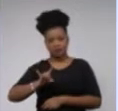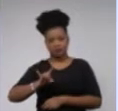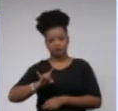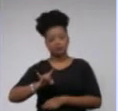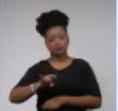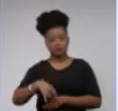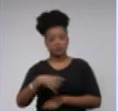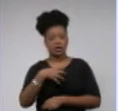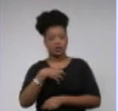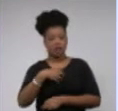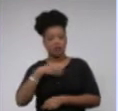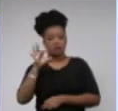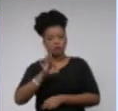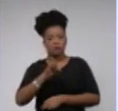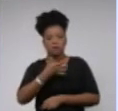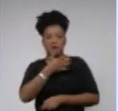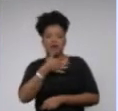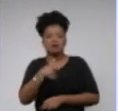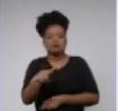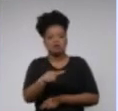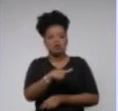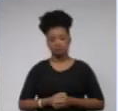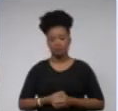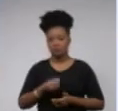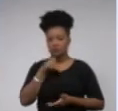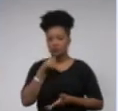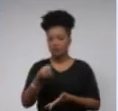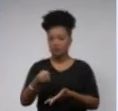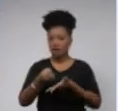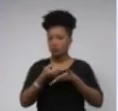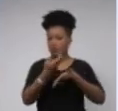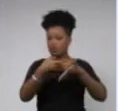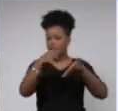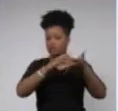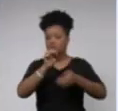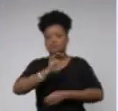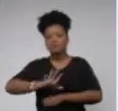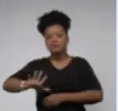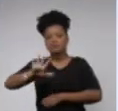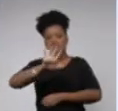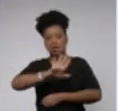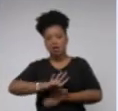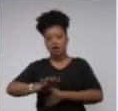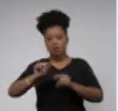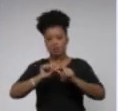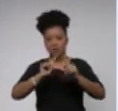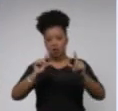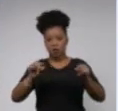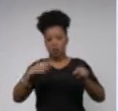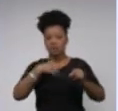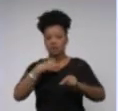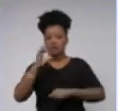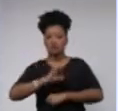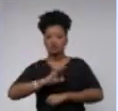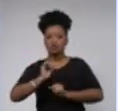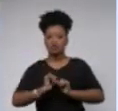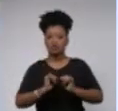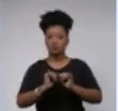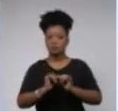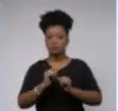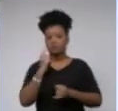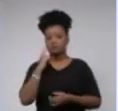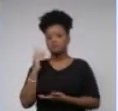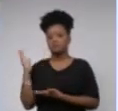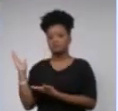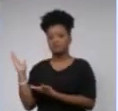to 7.47. I will ask Lilian's support to bring up a map that shows Cuba's